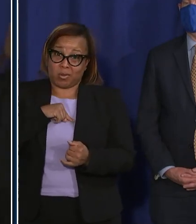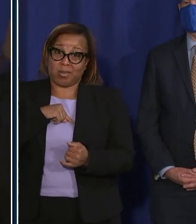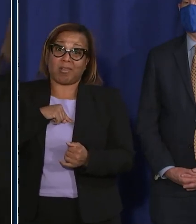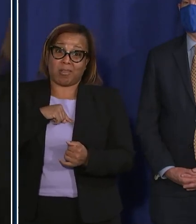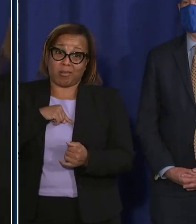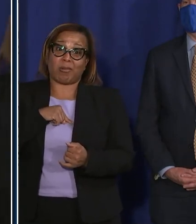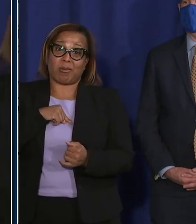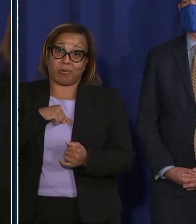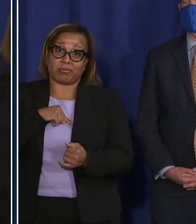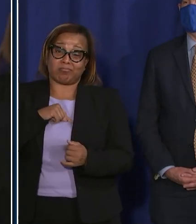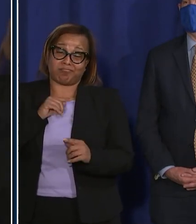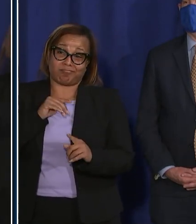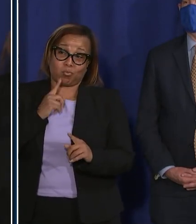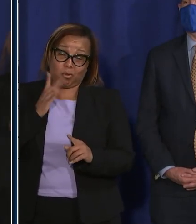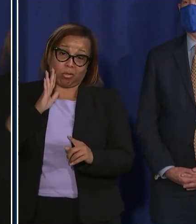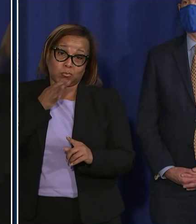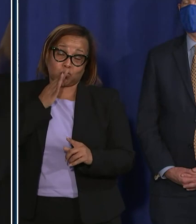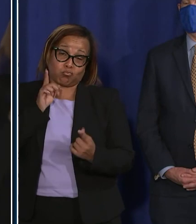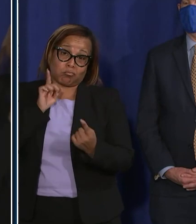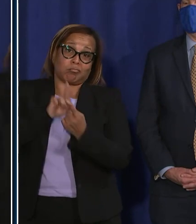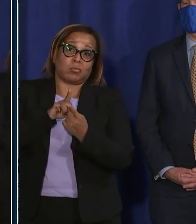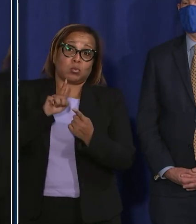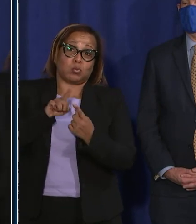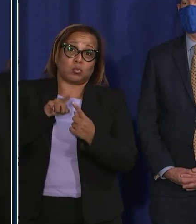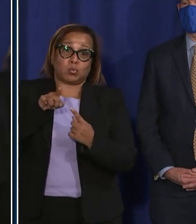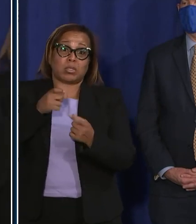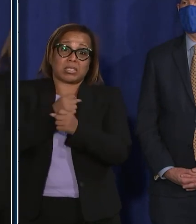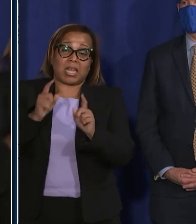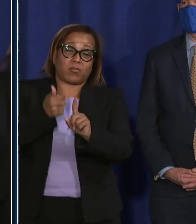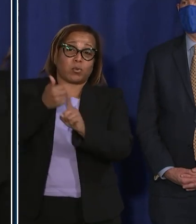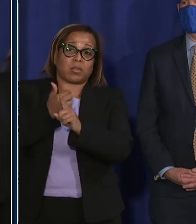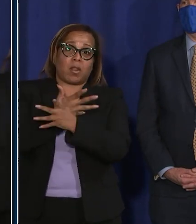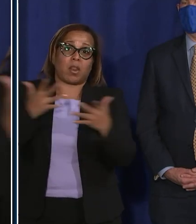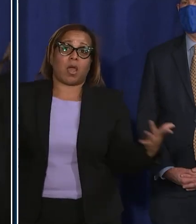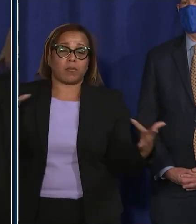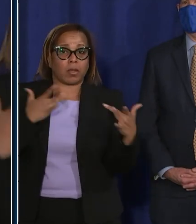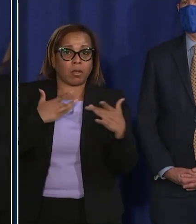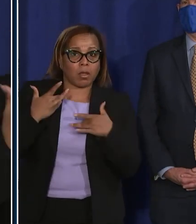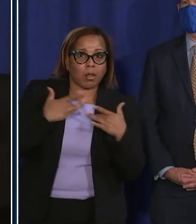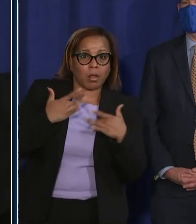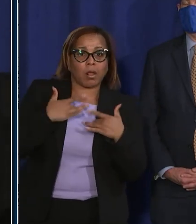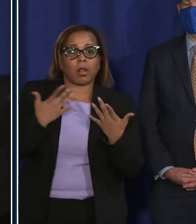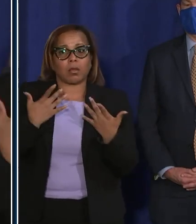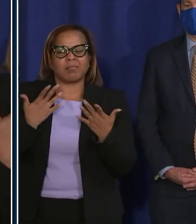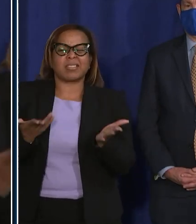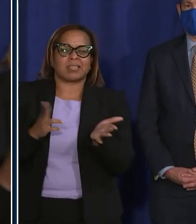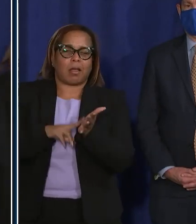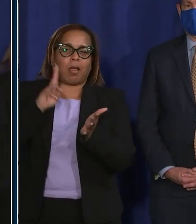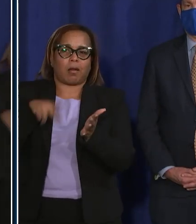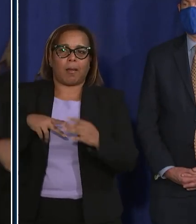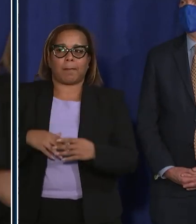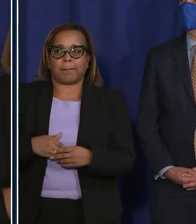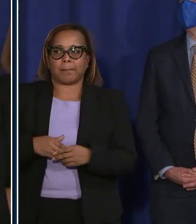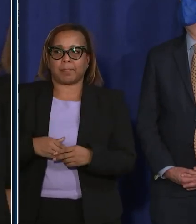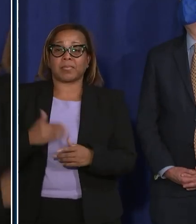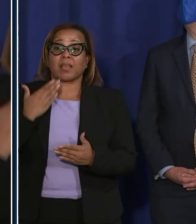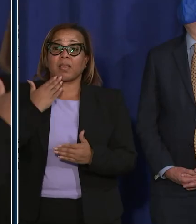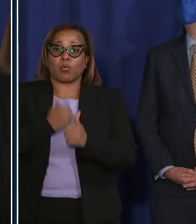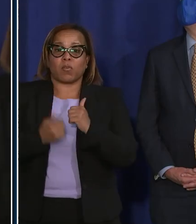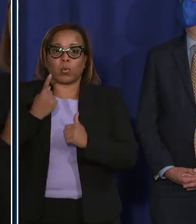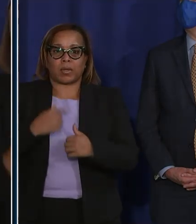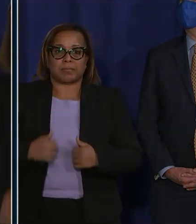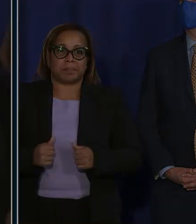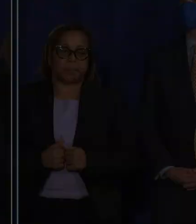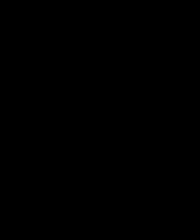that we're talking to you. So save yourself a lot of headache, a lot of heartache. Sign up. Thank you, everyone.